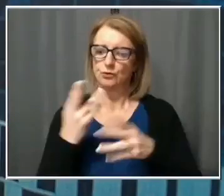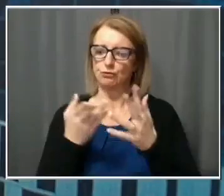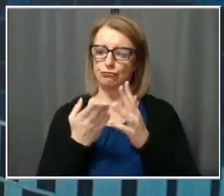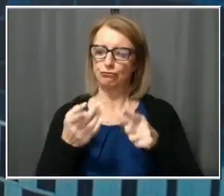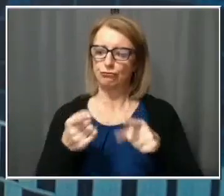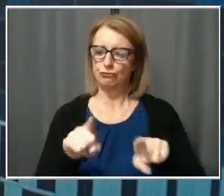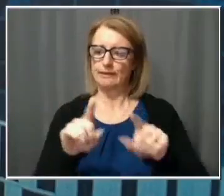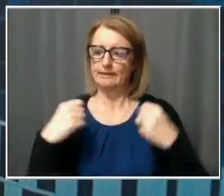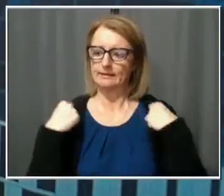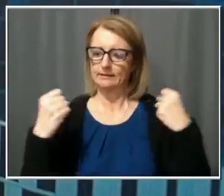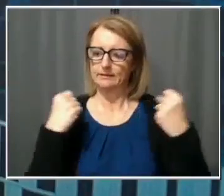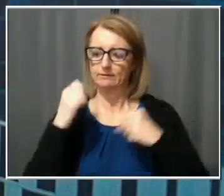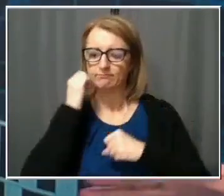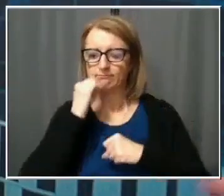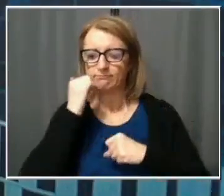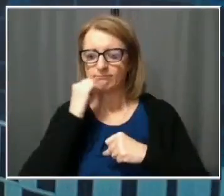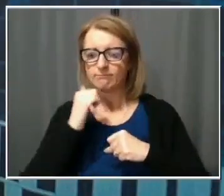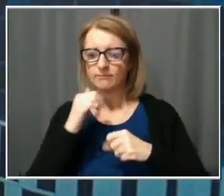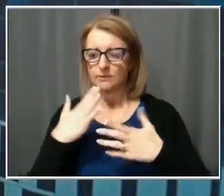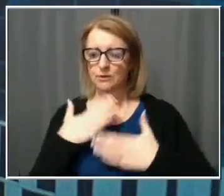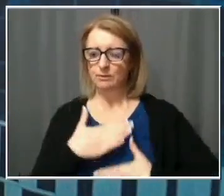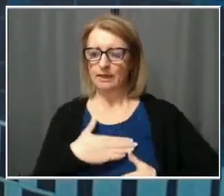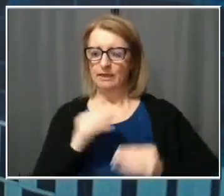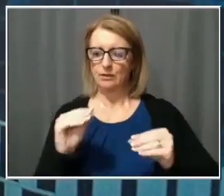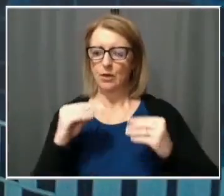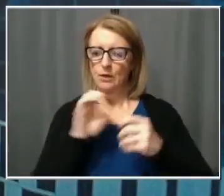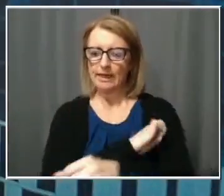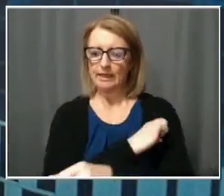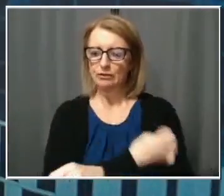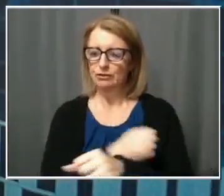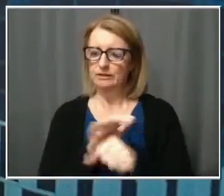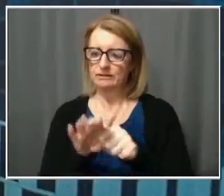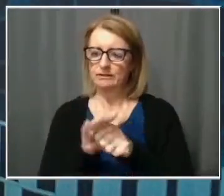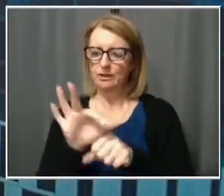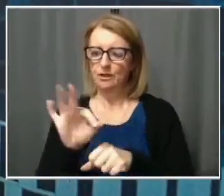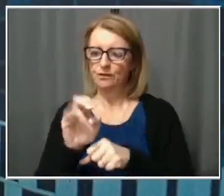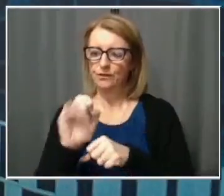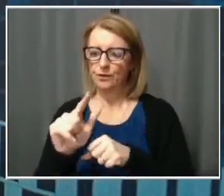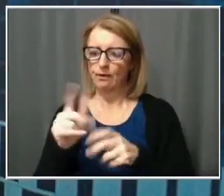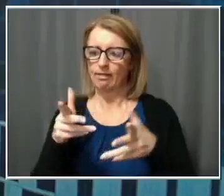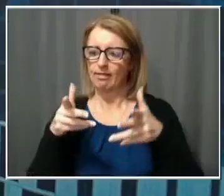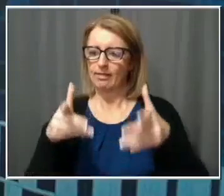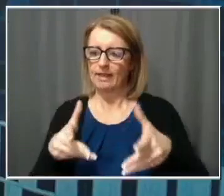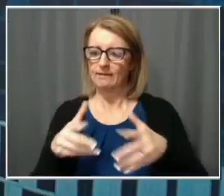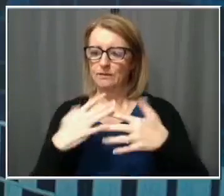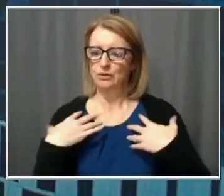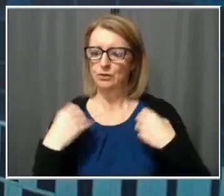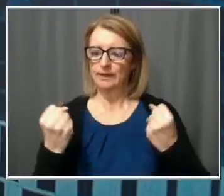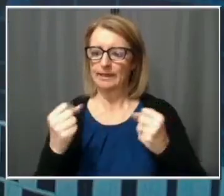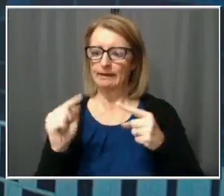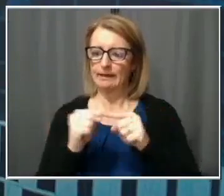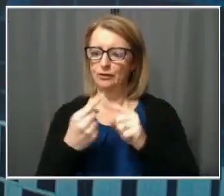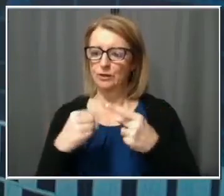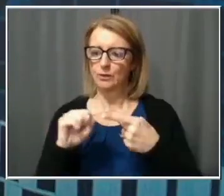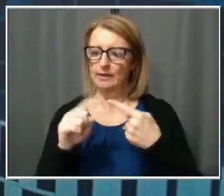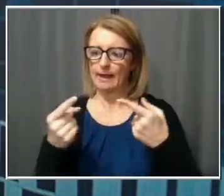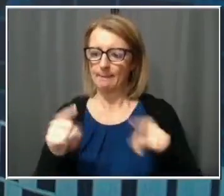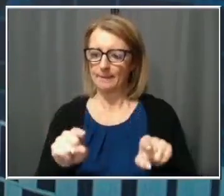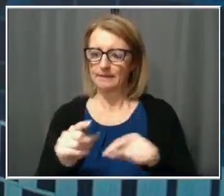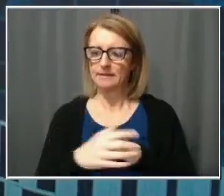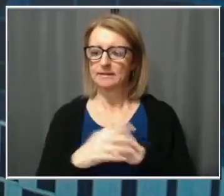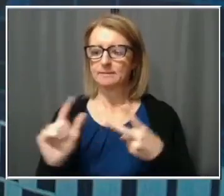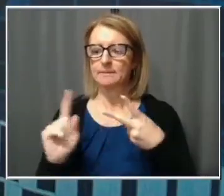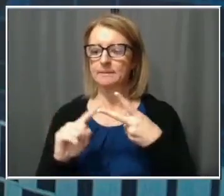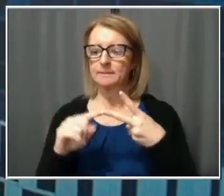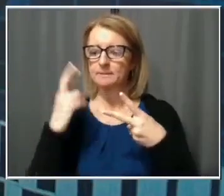to live your day, then your body has no extra energy to go around. There's no fuel left in the tank to heal an injury when it occurs. The second reason that